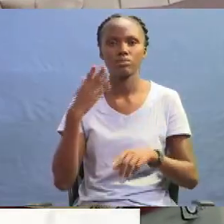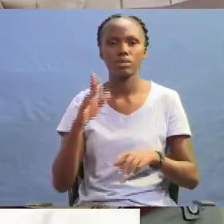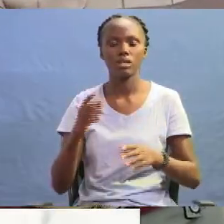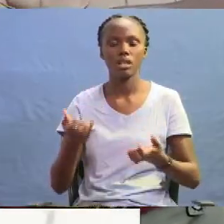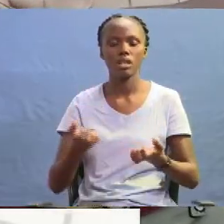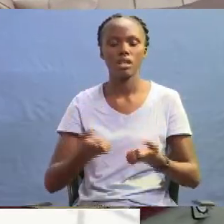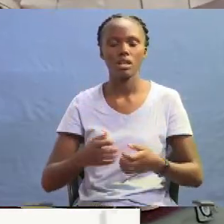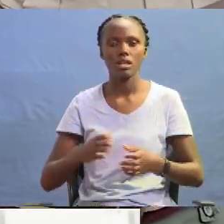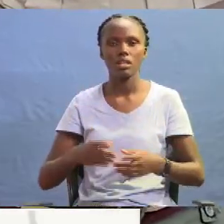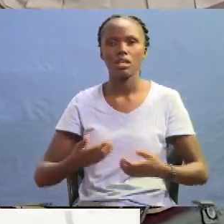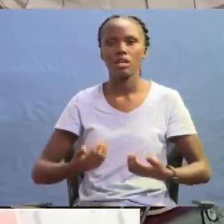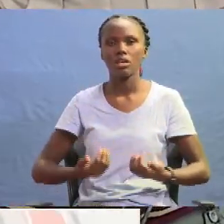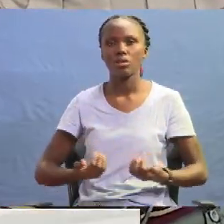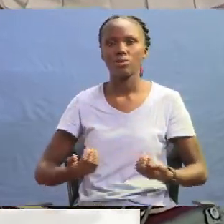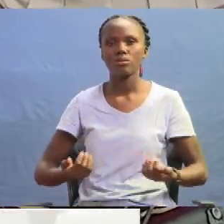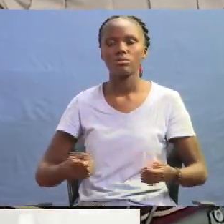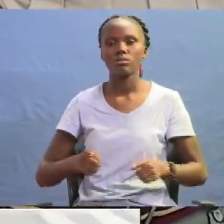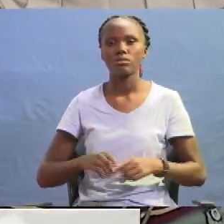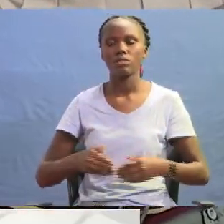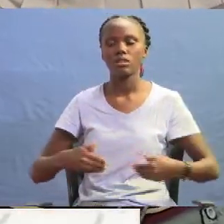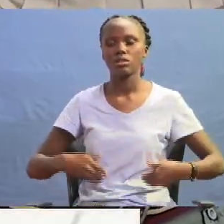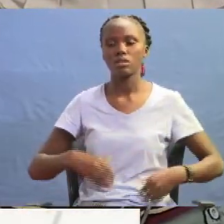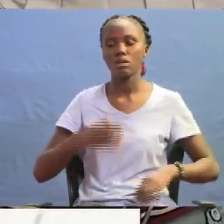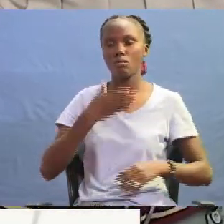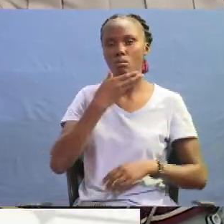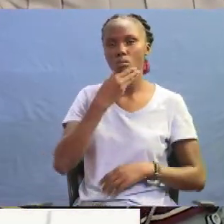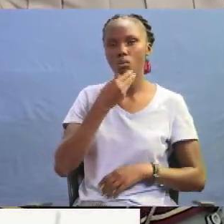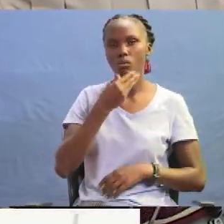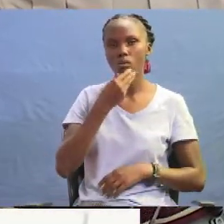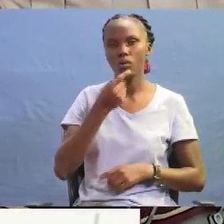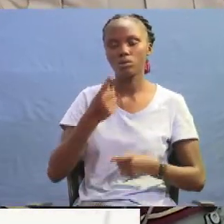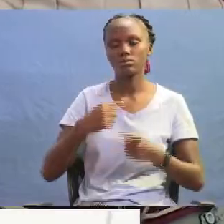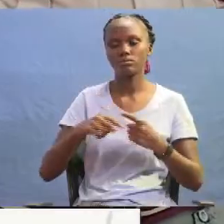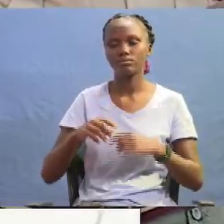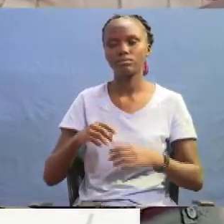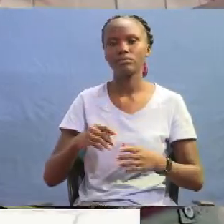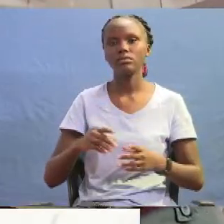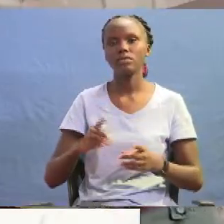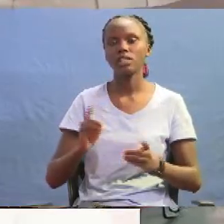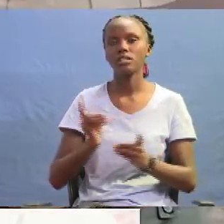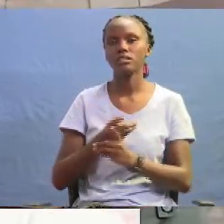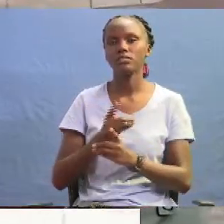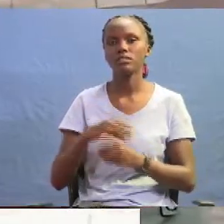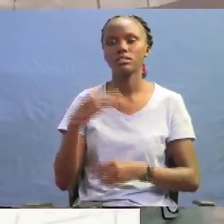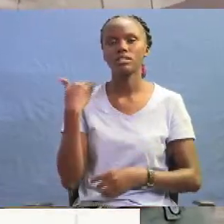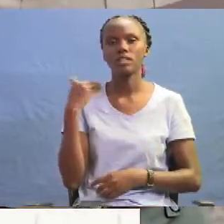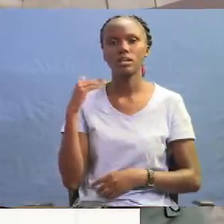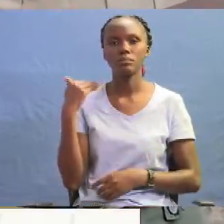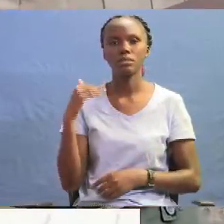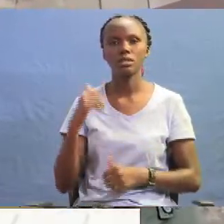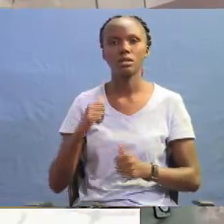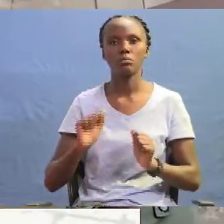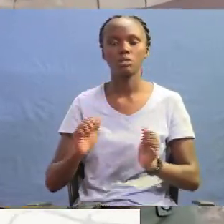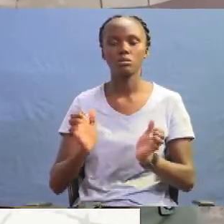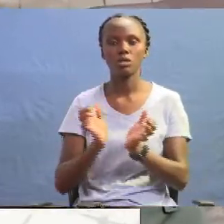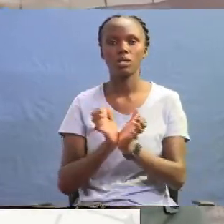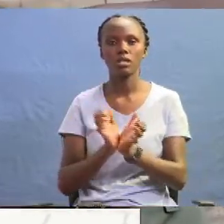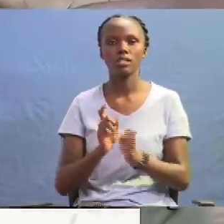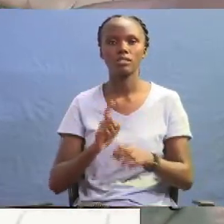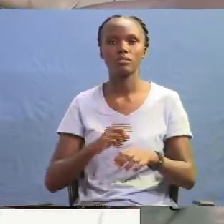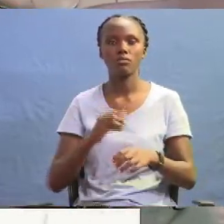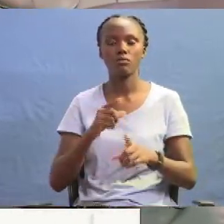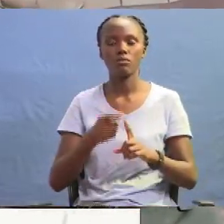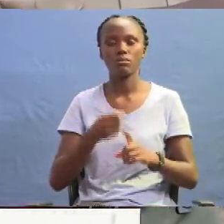those small boys who want to come up with funny crimes. We shall arrest them from their